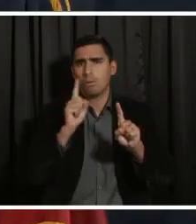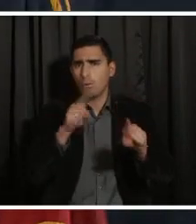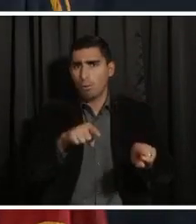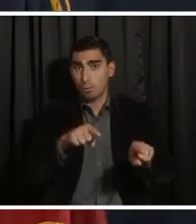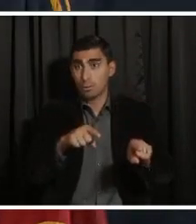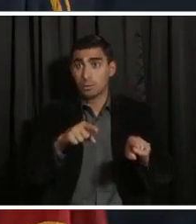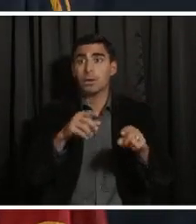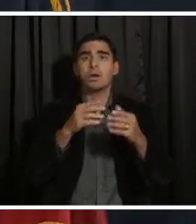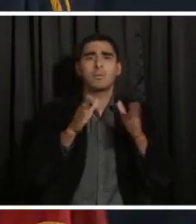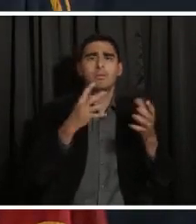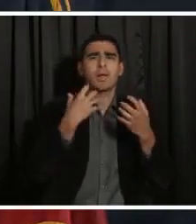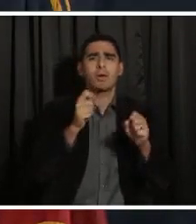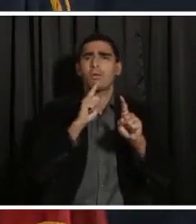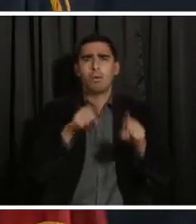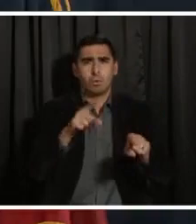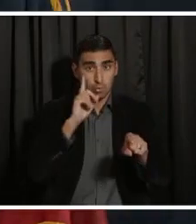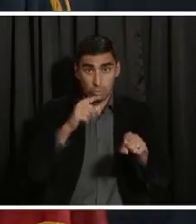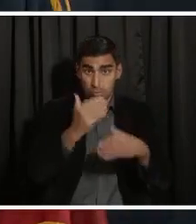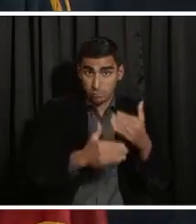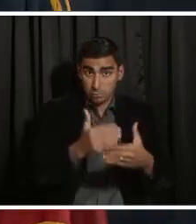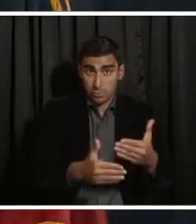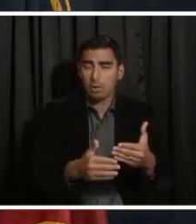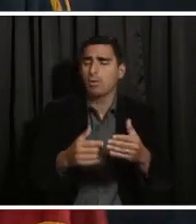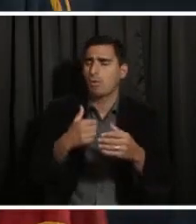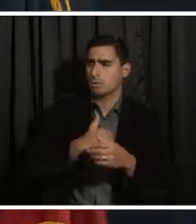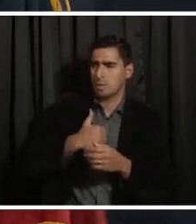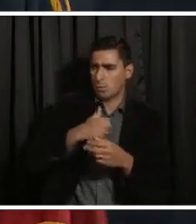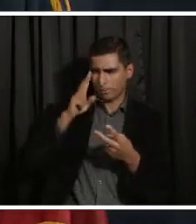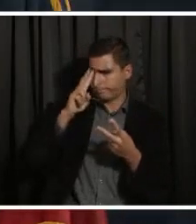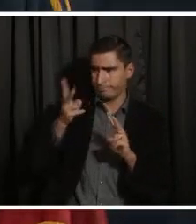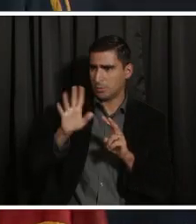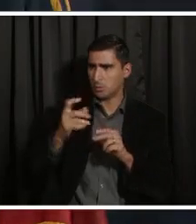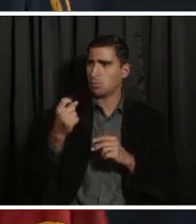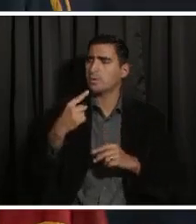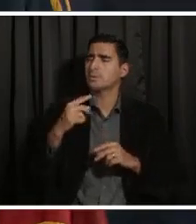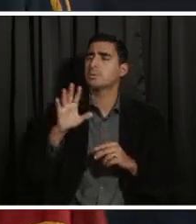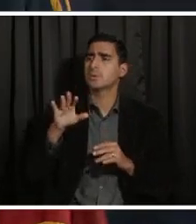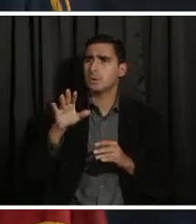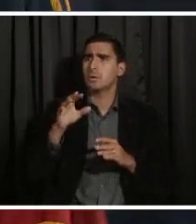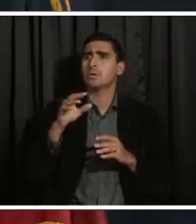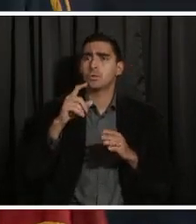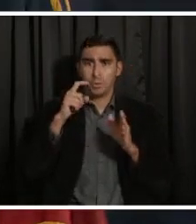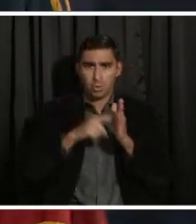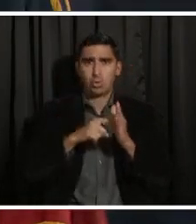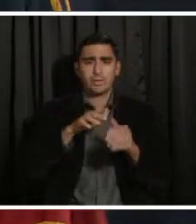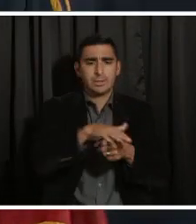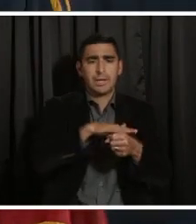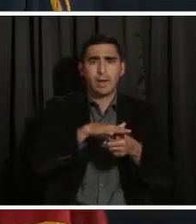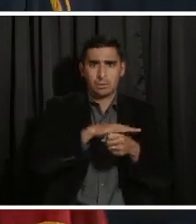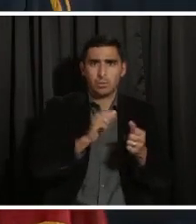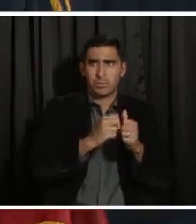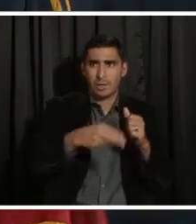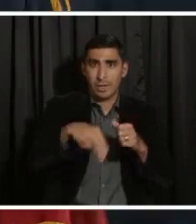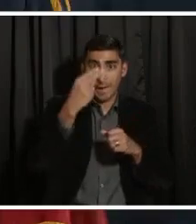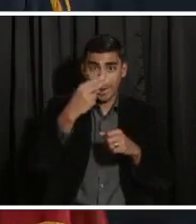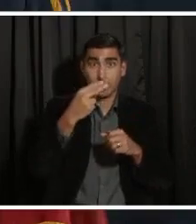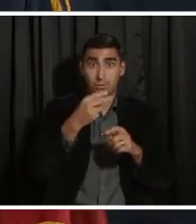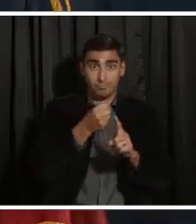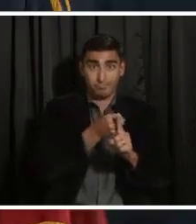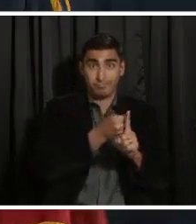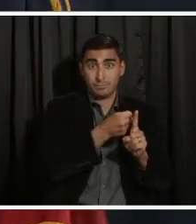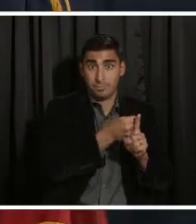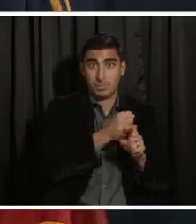those come? Yeah. Okay, so maybe I didn't understand. So we are seeing counties with higher incidence taking increasing steps. I want